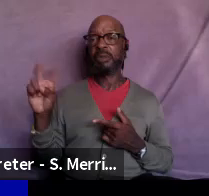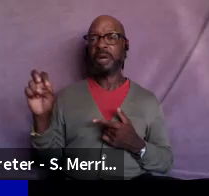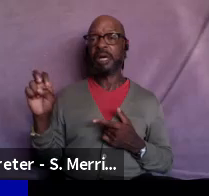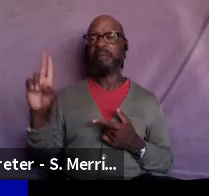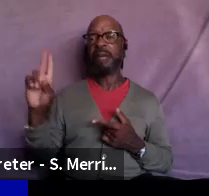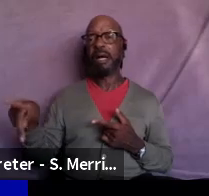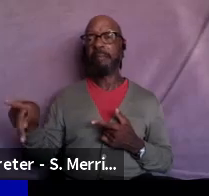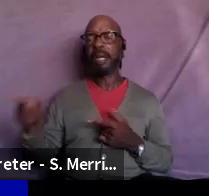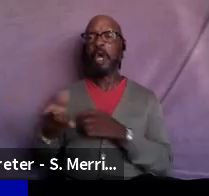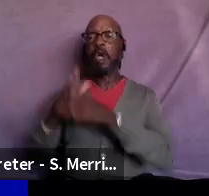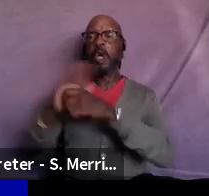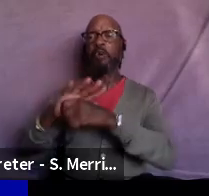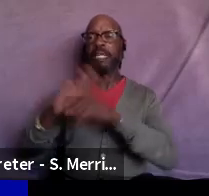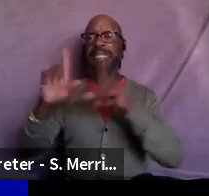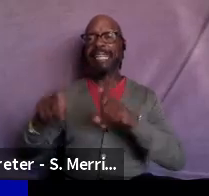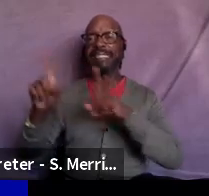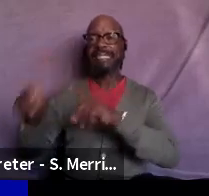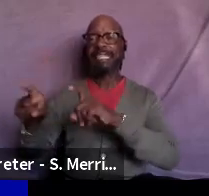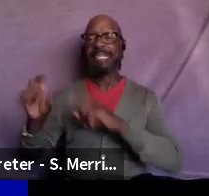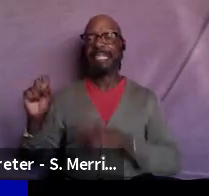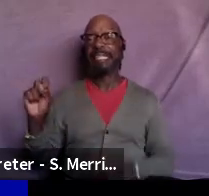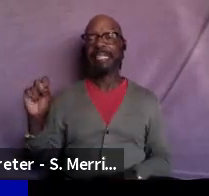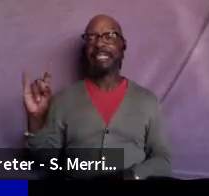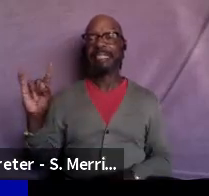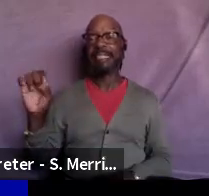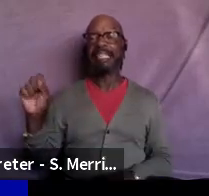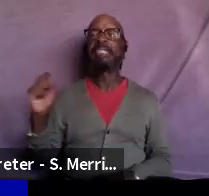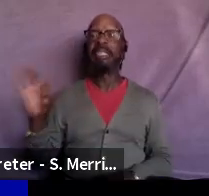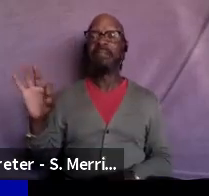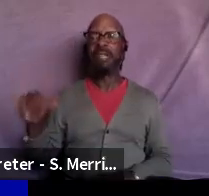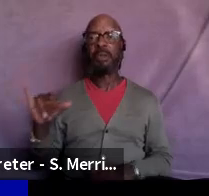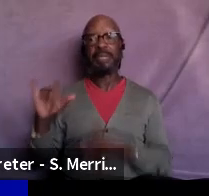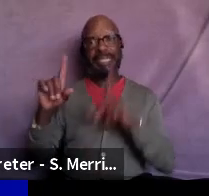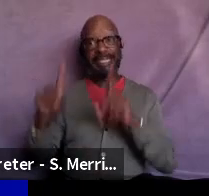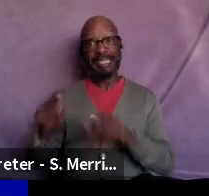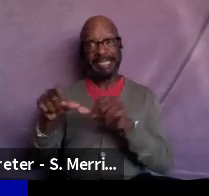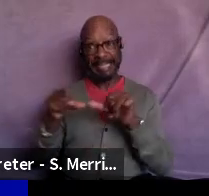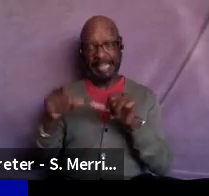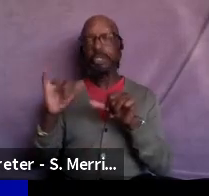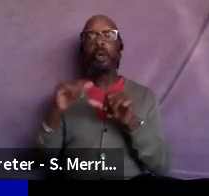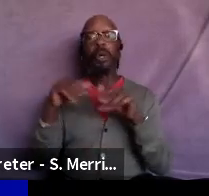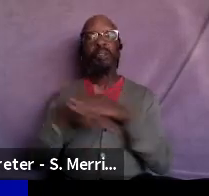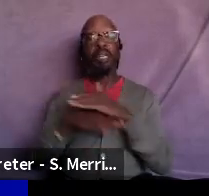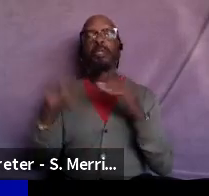COVID testing sites and whether those are accessible to individuals with disabilities.